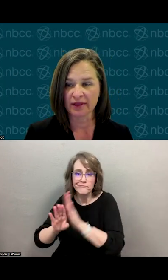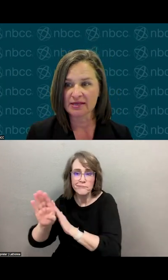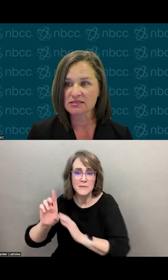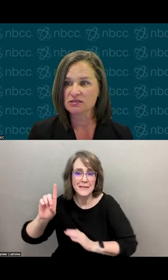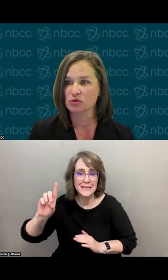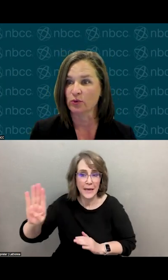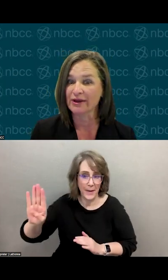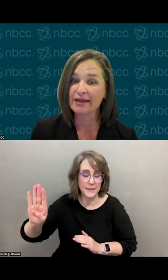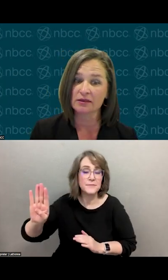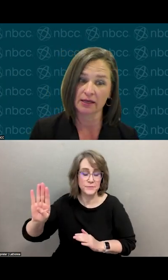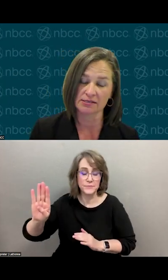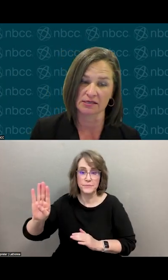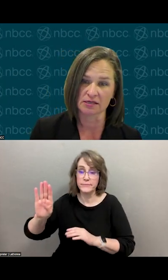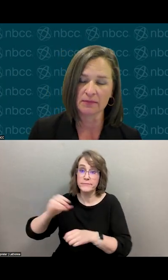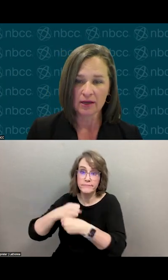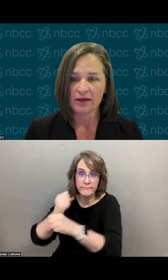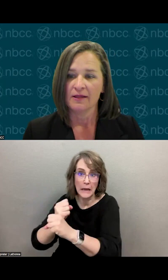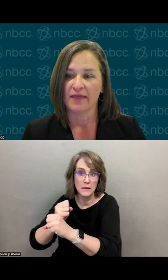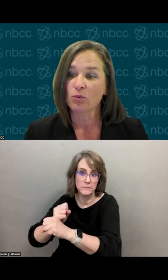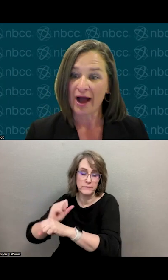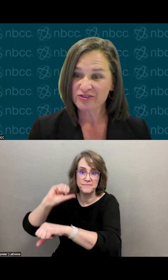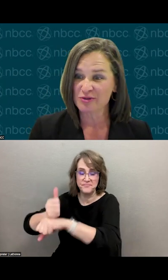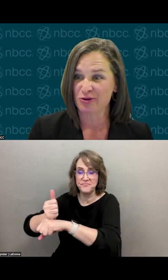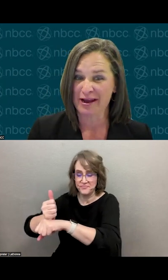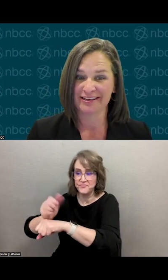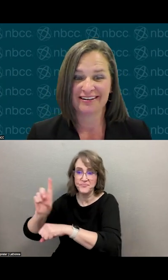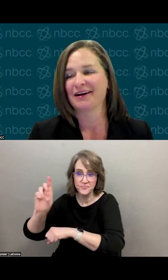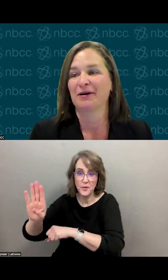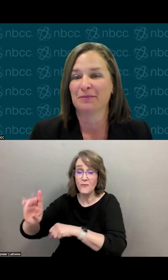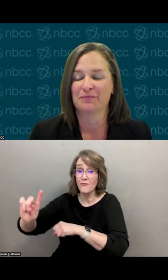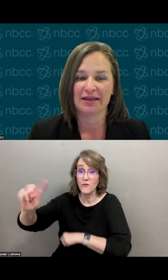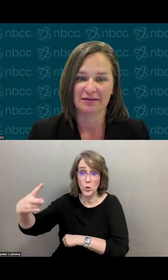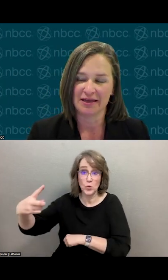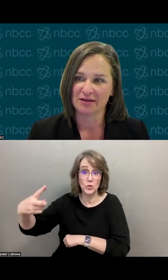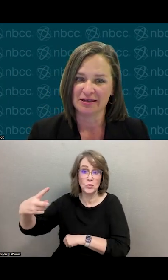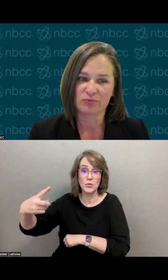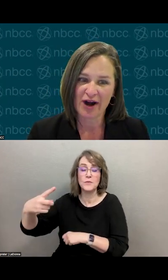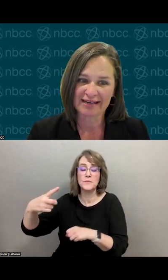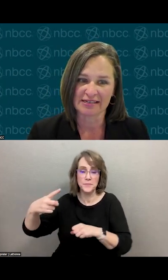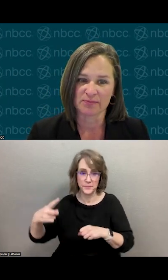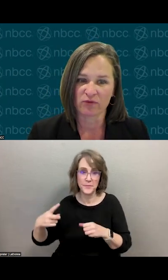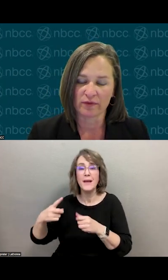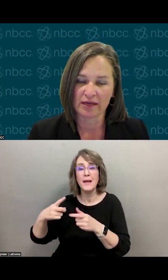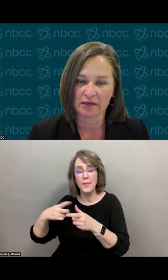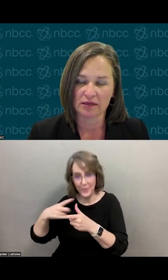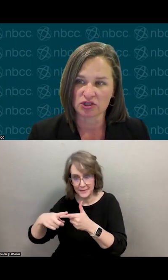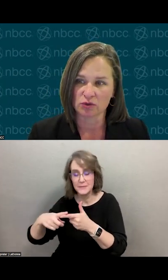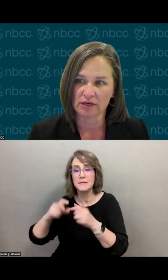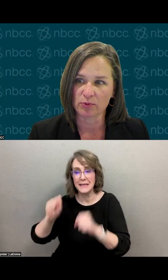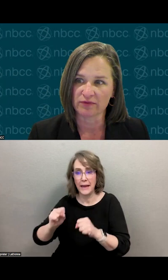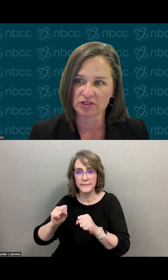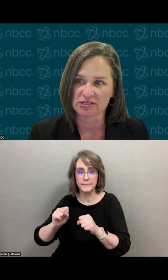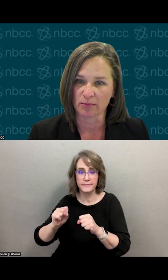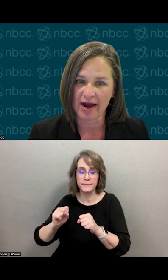in place to create the data system. That will have to be created and in practice before they can issue